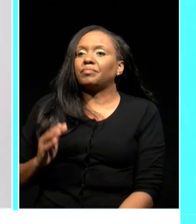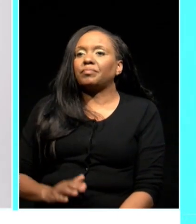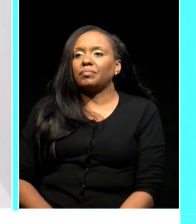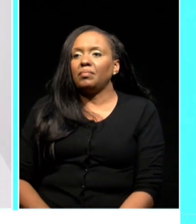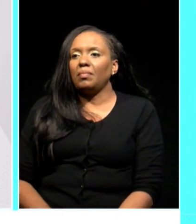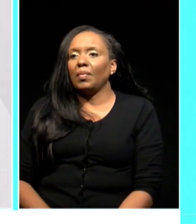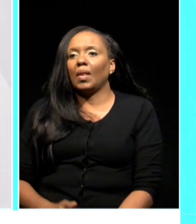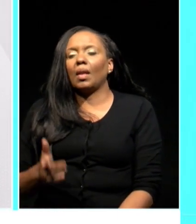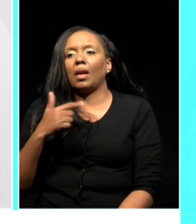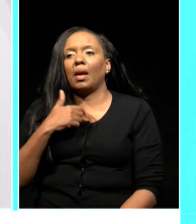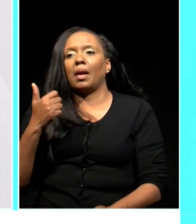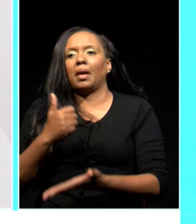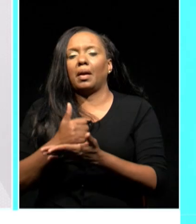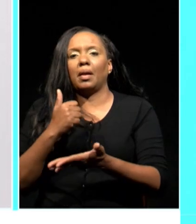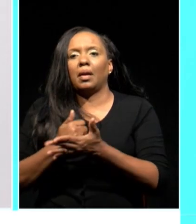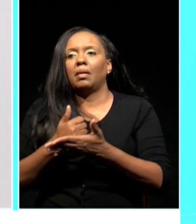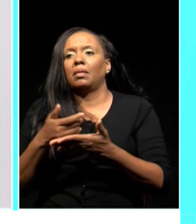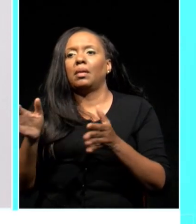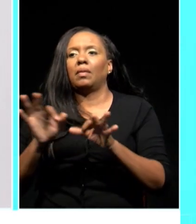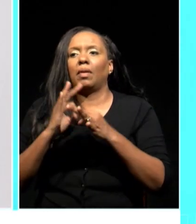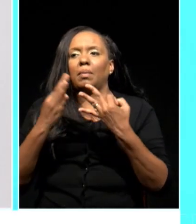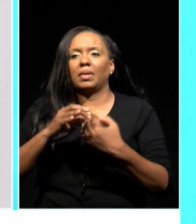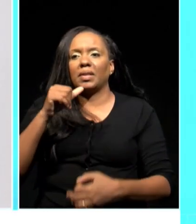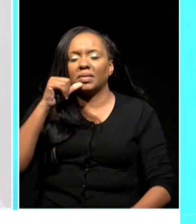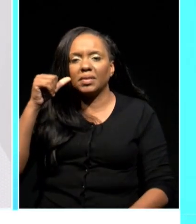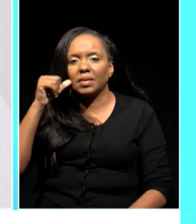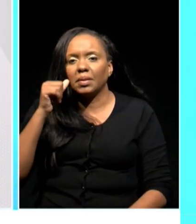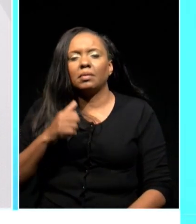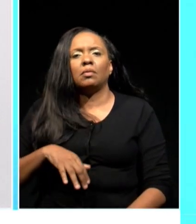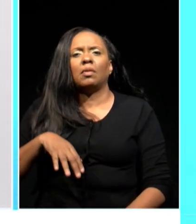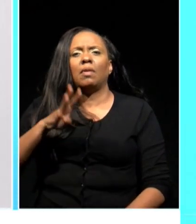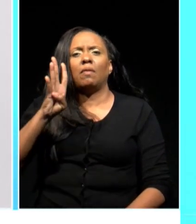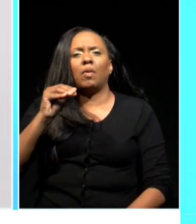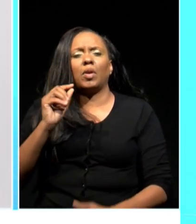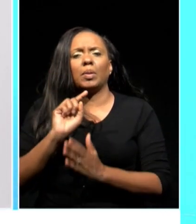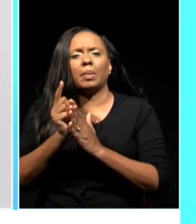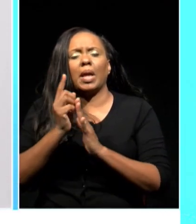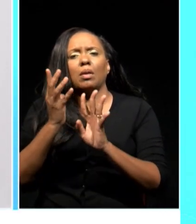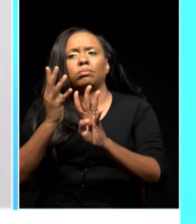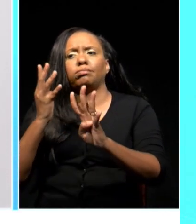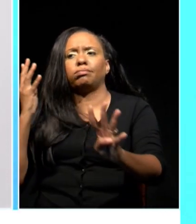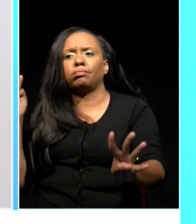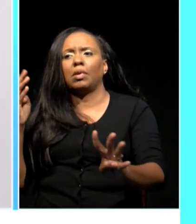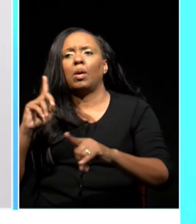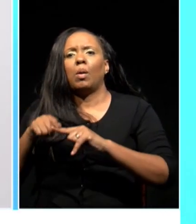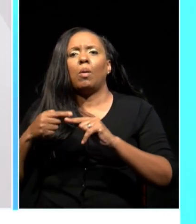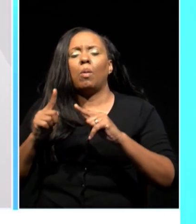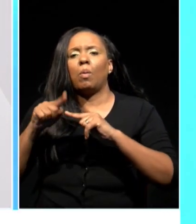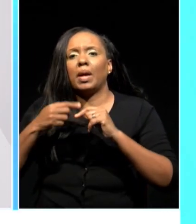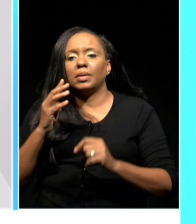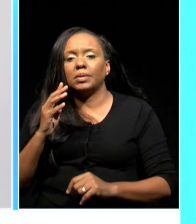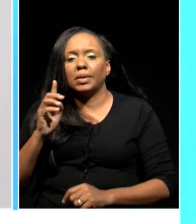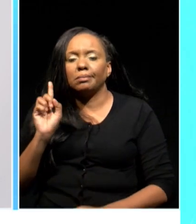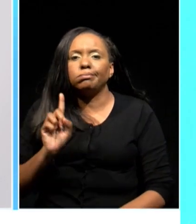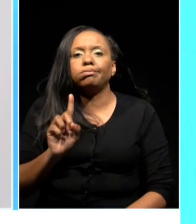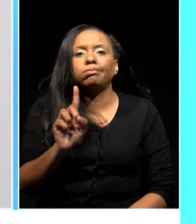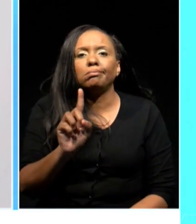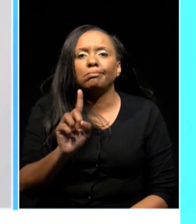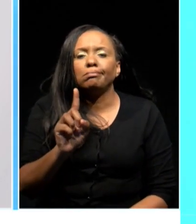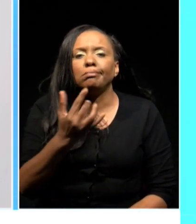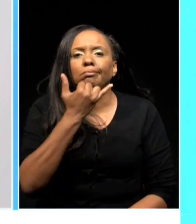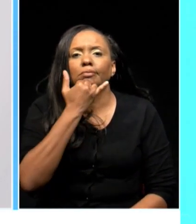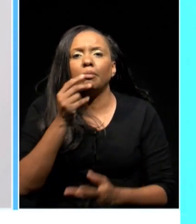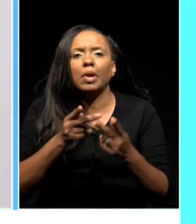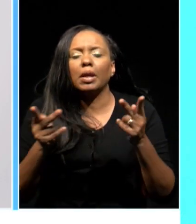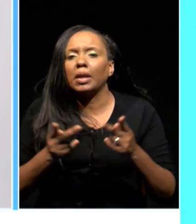I helped a relative yesterday who, after waiting about 40 minutes in line, was told she was at the wrong place. She hasn't been to the polls in a while and